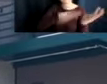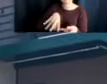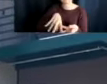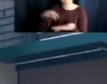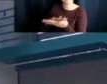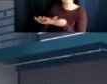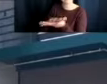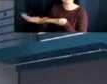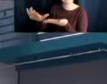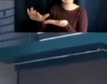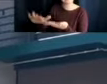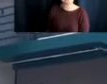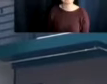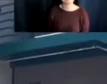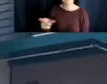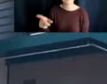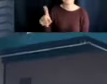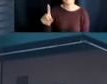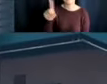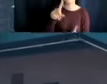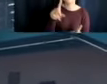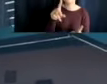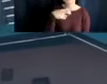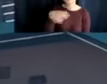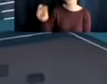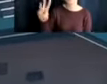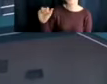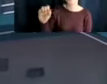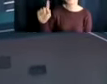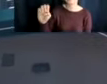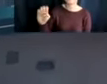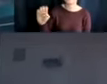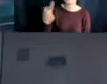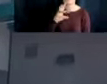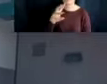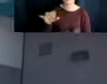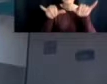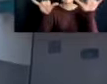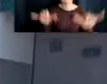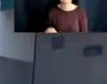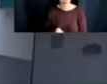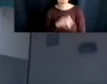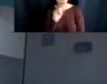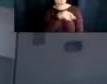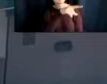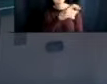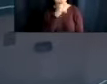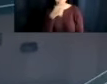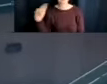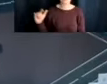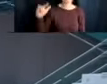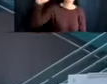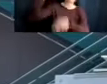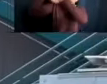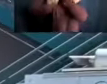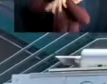goes into our wastewater system just like you would at home. Awesome. So it doesn't just float out into the sky, they dispose